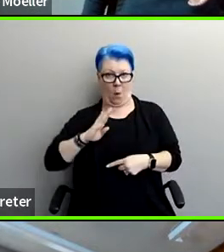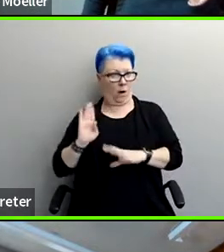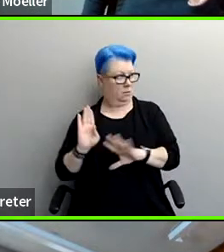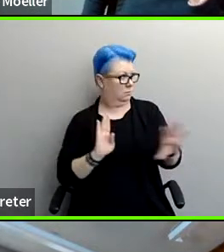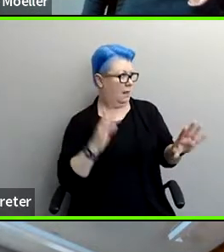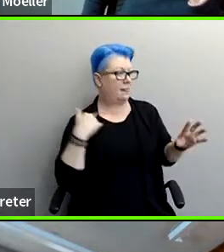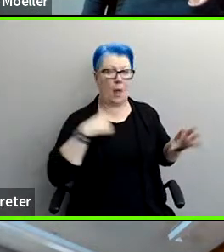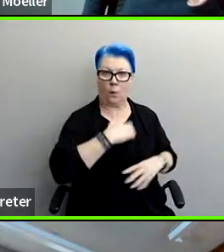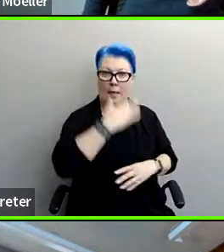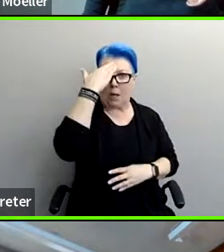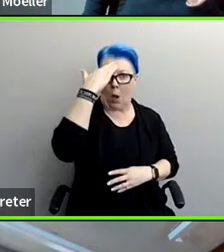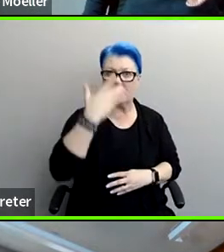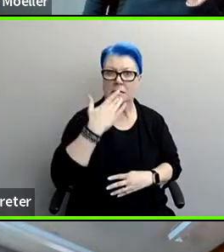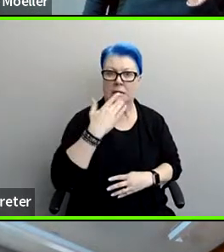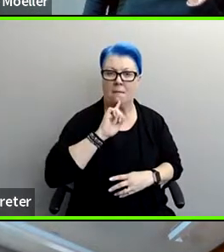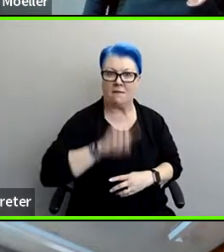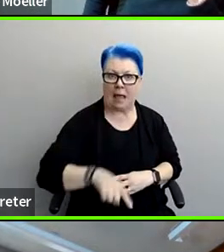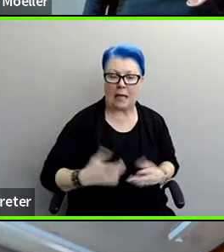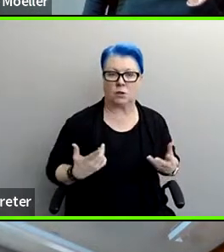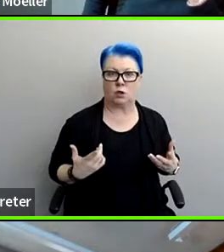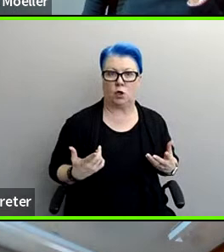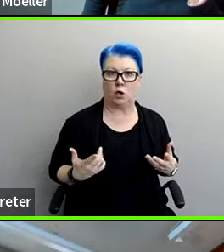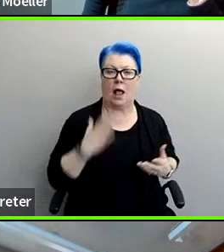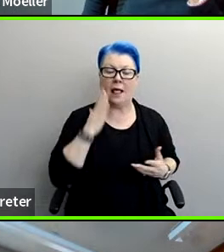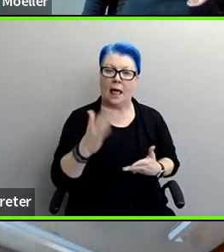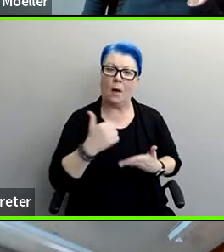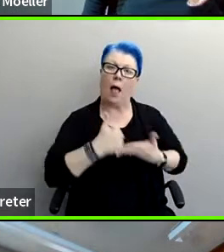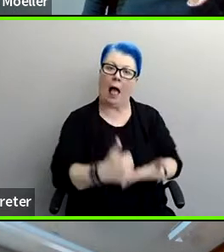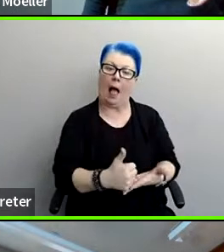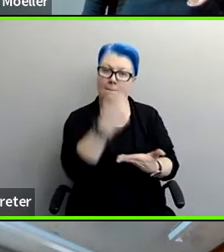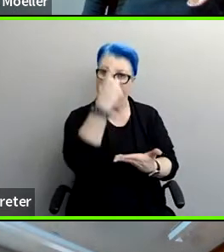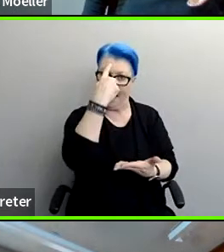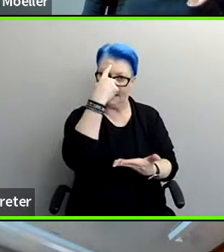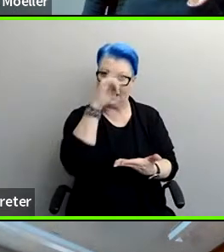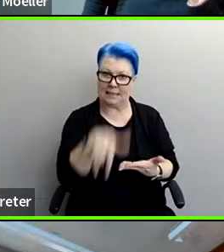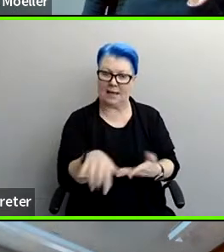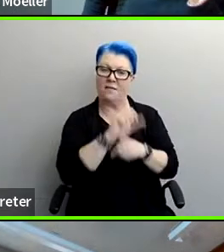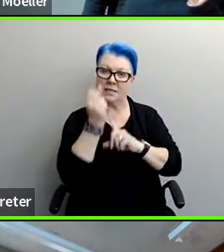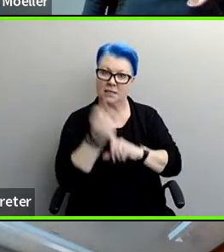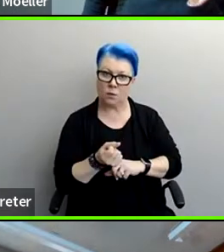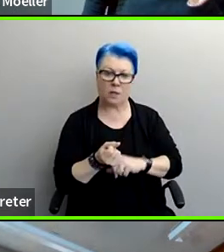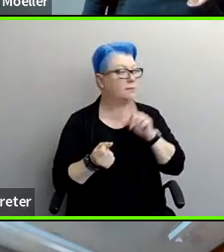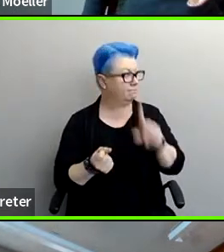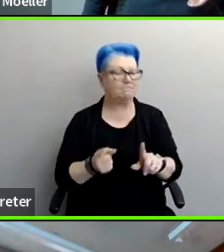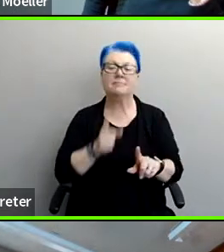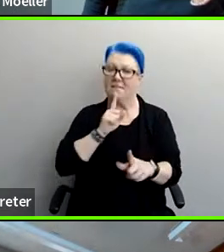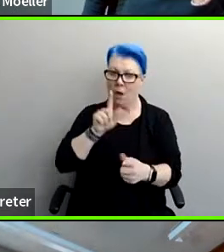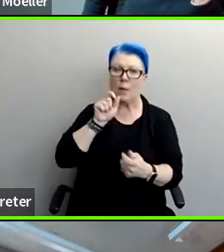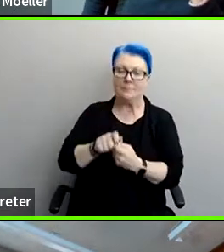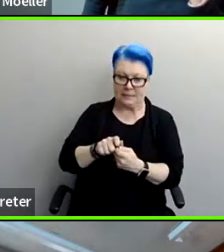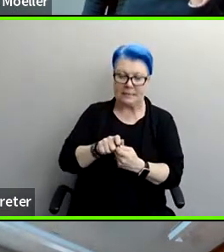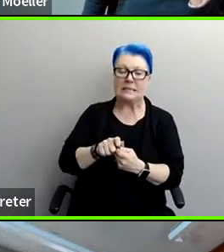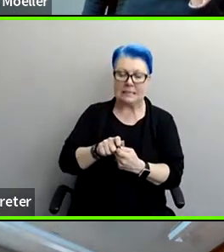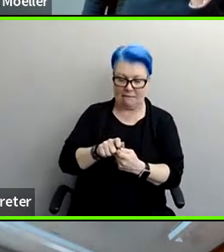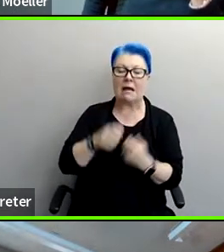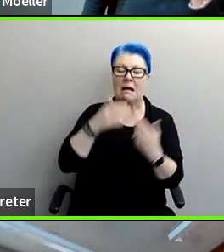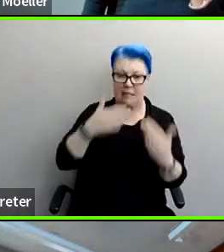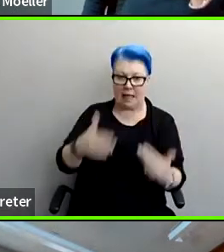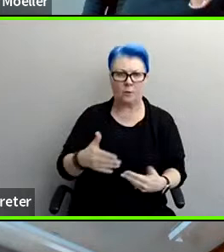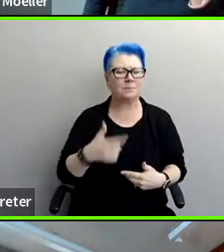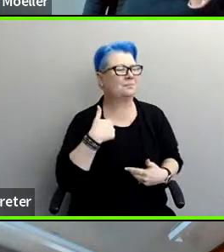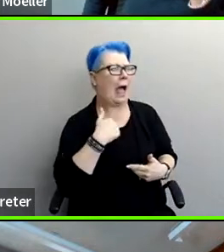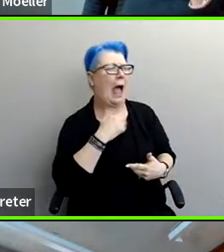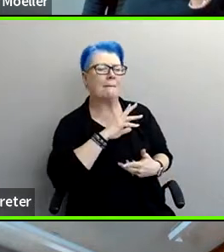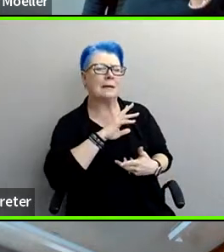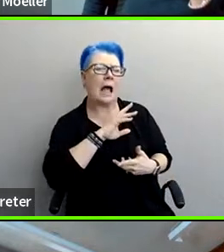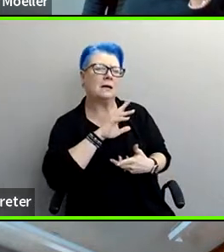can we get back that makes sense. Very specifically, yes, sir. Thank you. And kind of piggybacking on